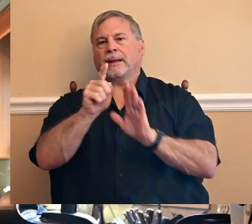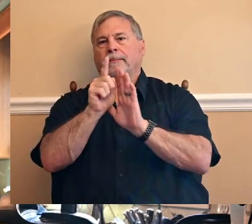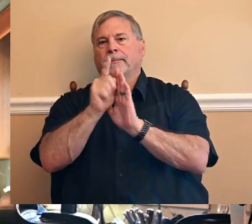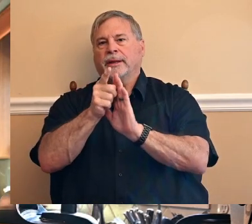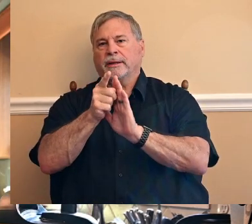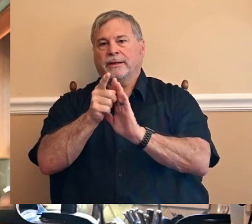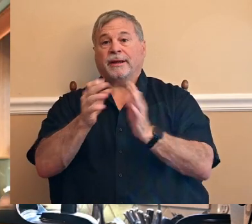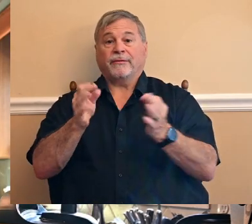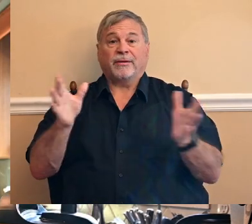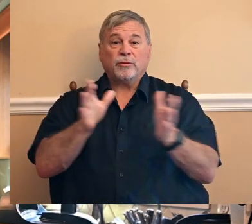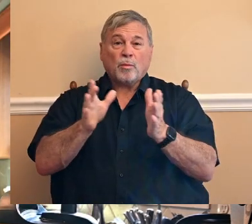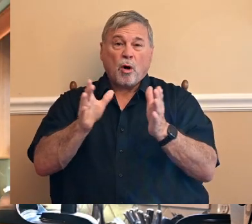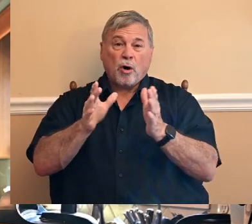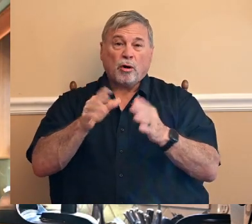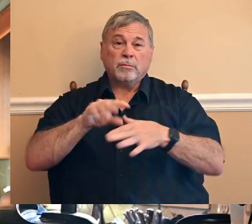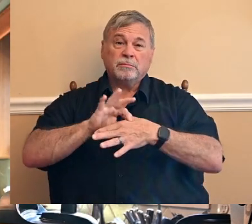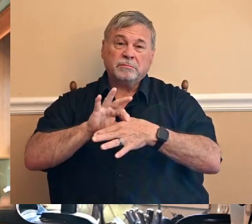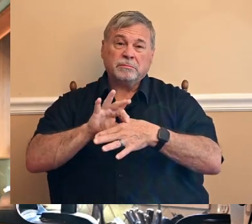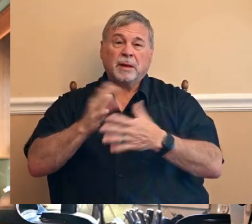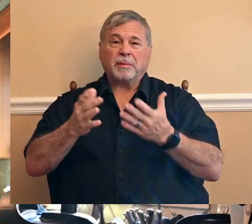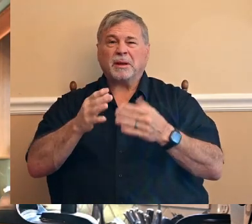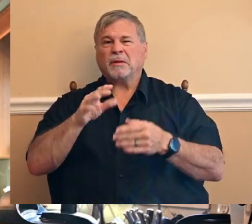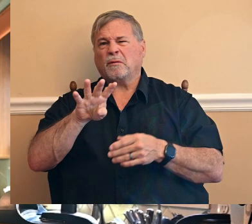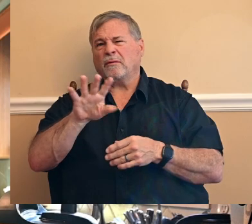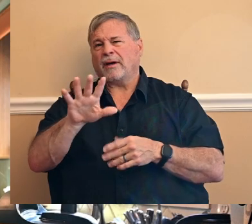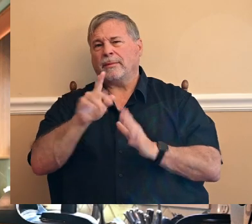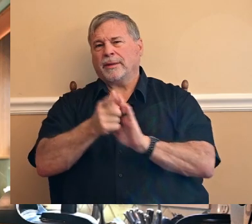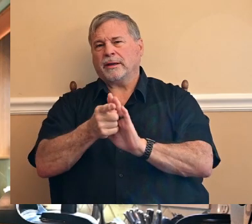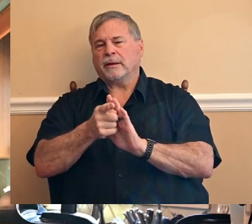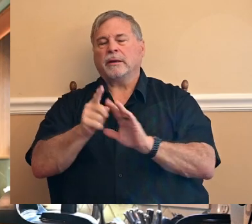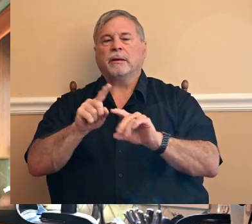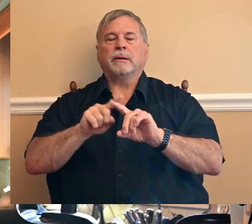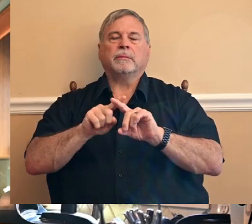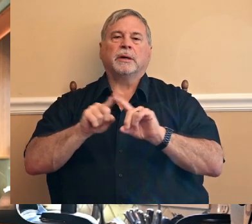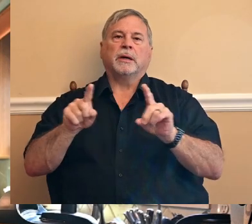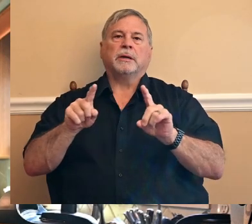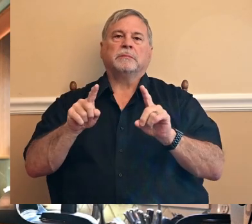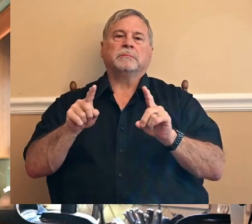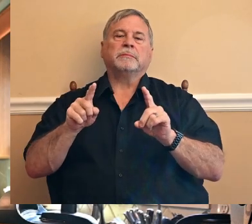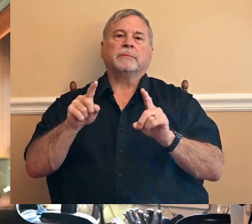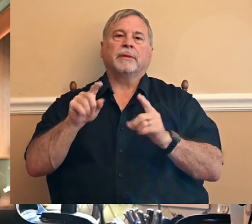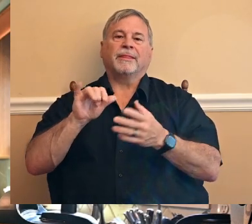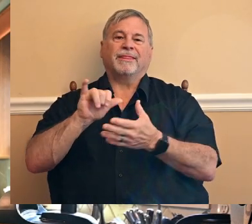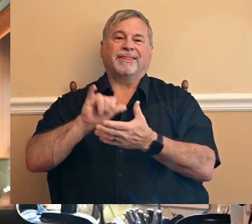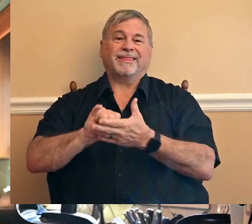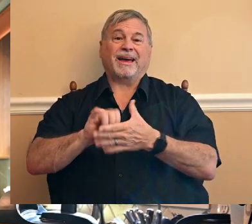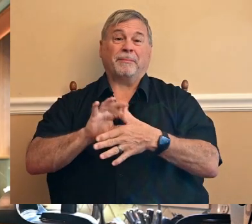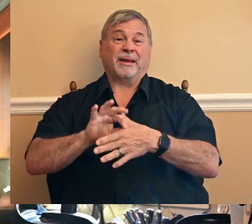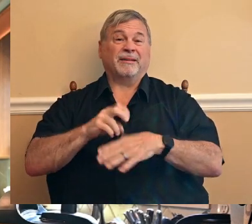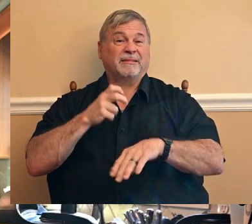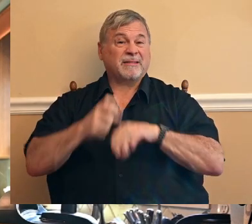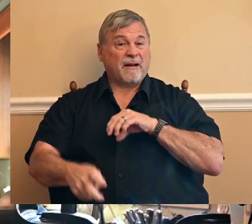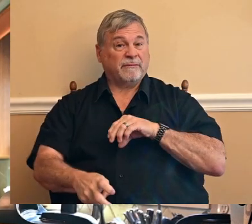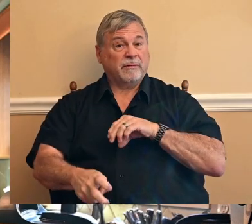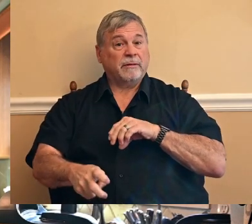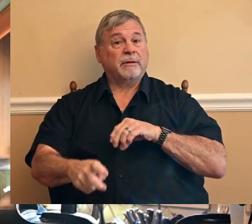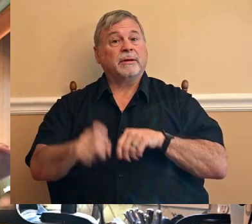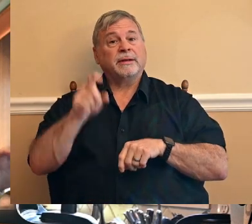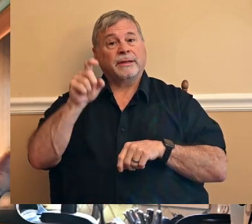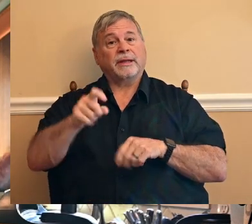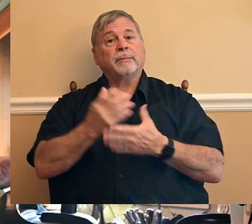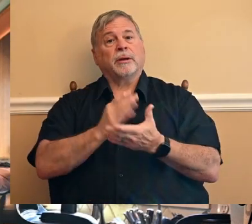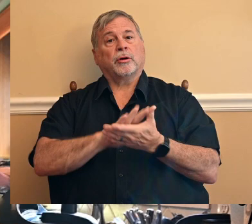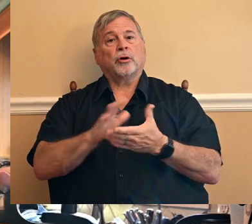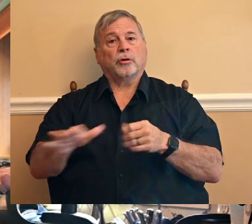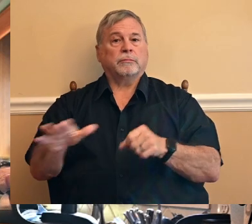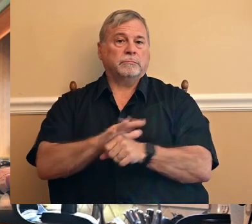small brisket, you might be able to get away with 45 minutes. But again, that brisket meat is very tough and it needs to be cooked thoroughly. So we're